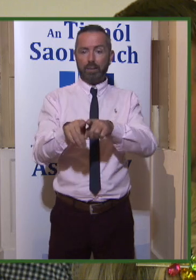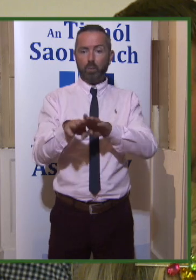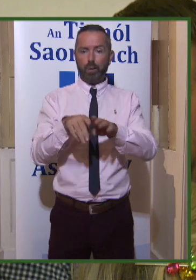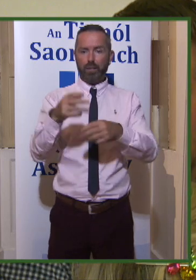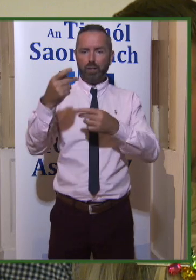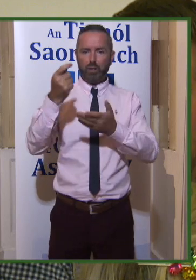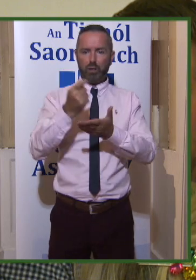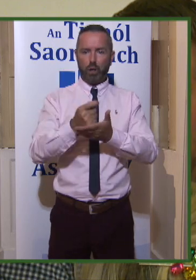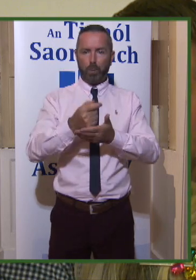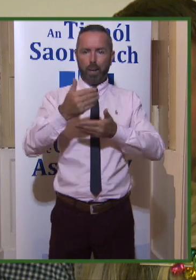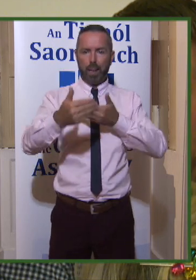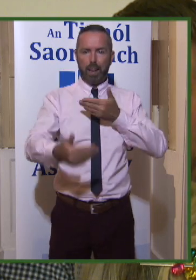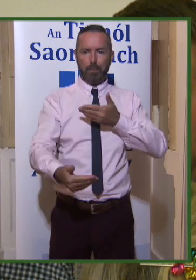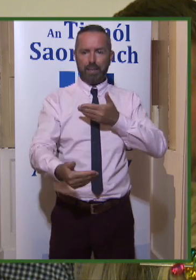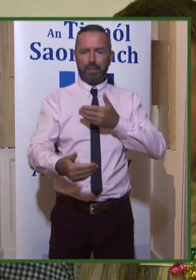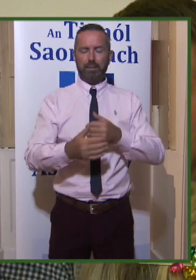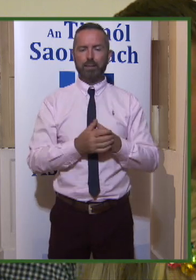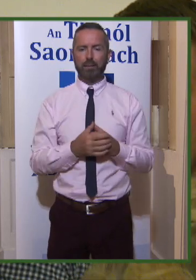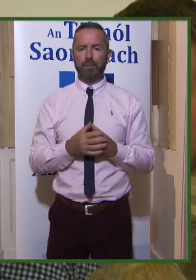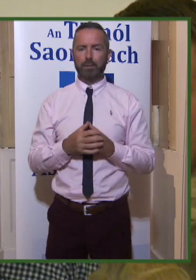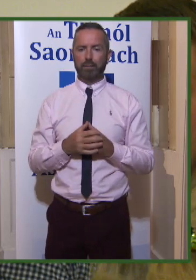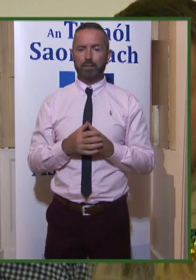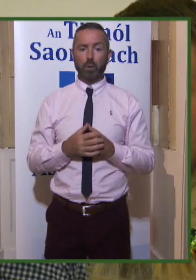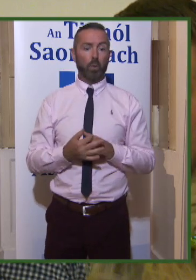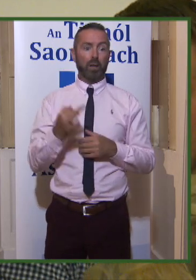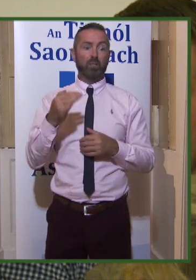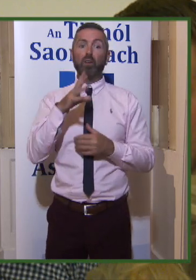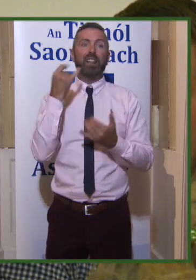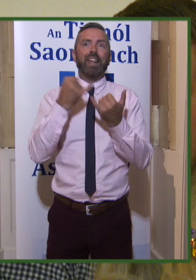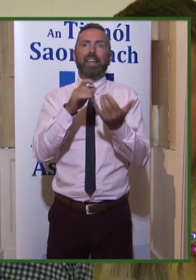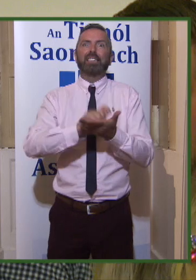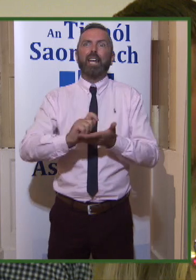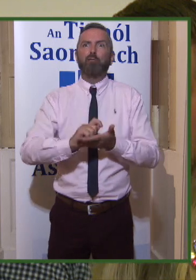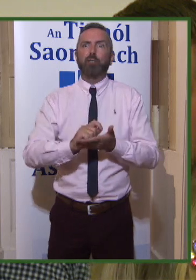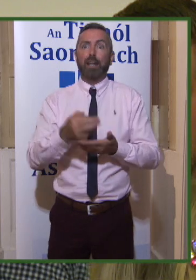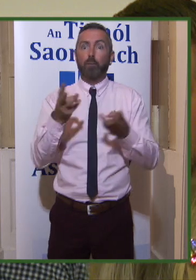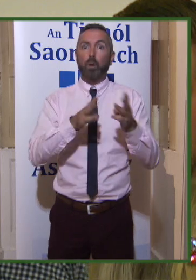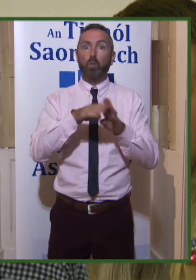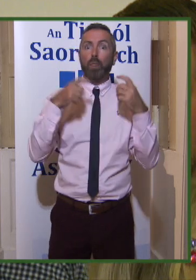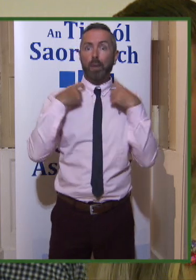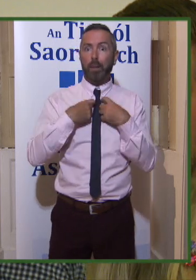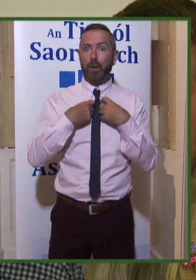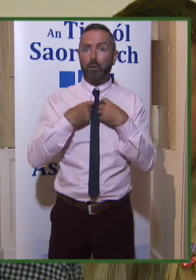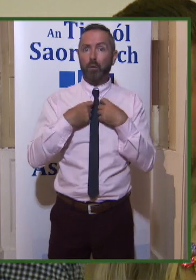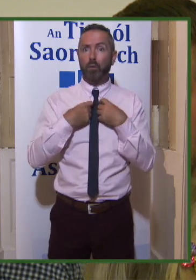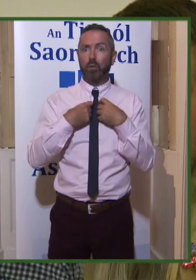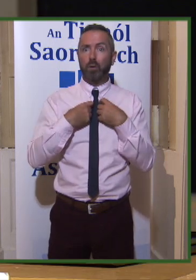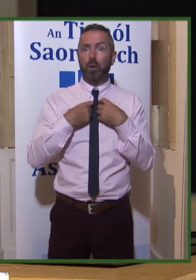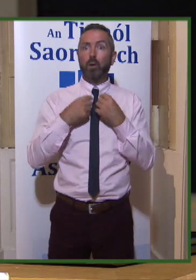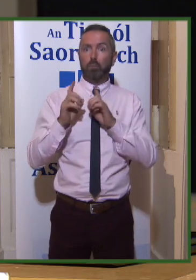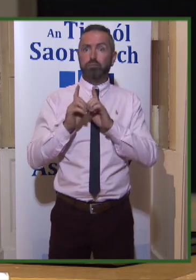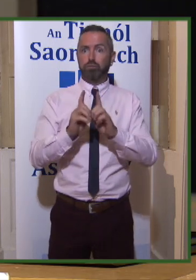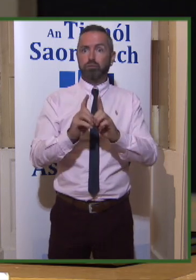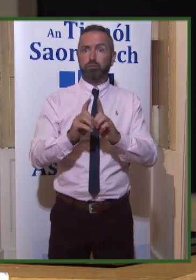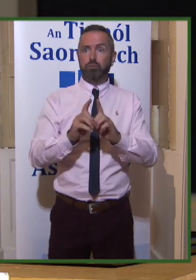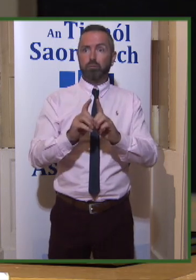chosen? Or nominated, whatever the process is chosen by ballot 4. Okay, so I'm sorry, I just want to